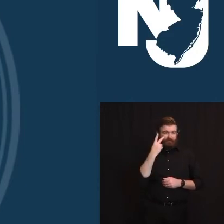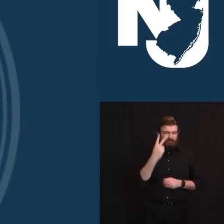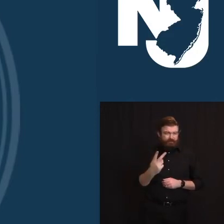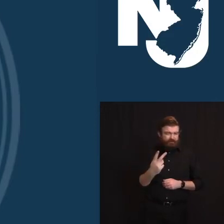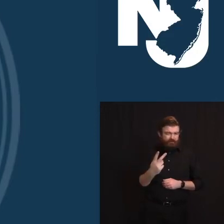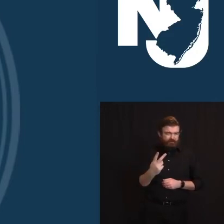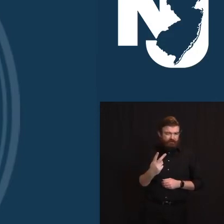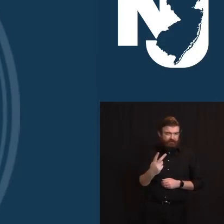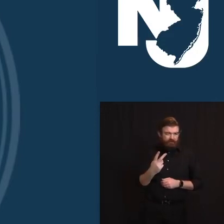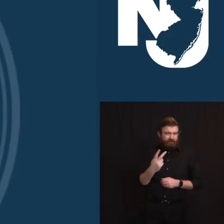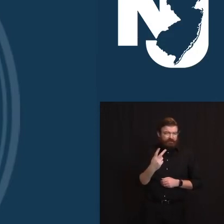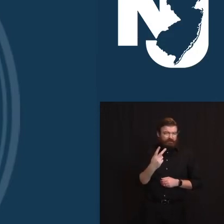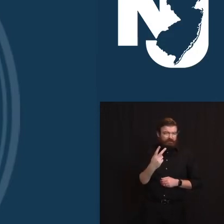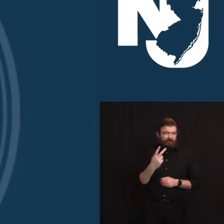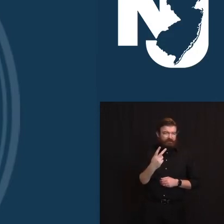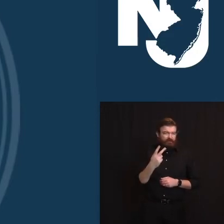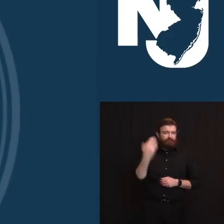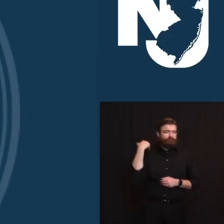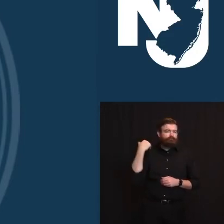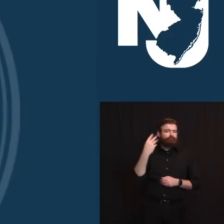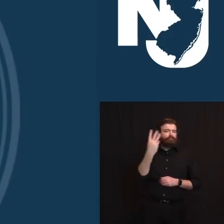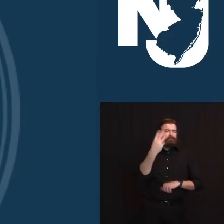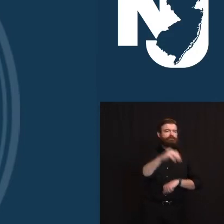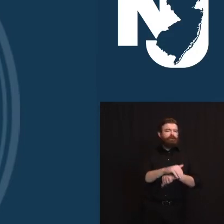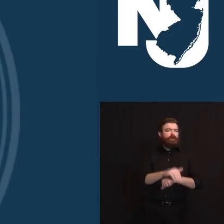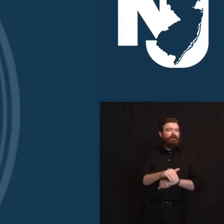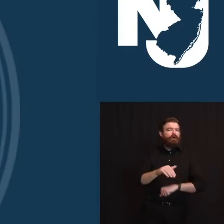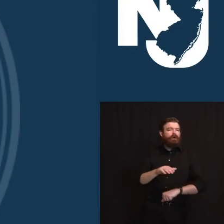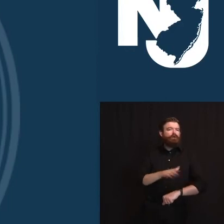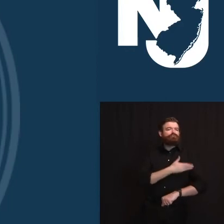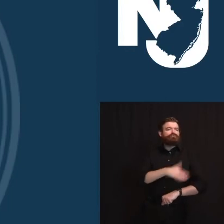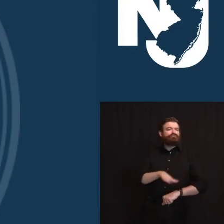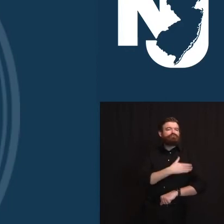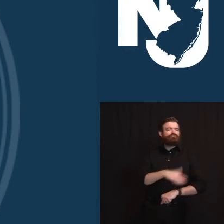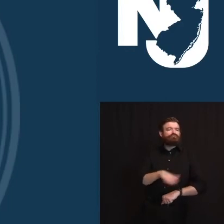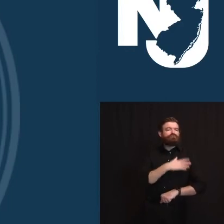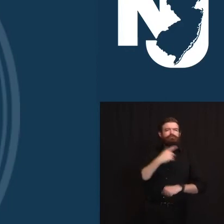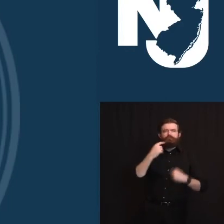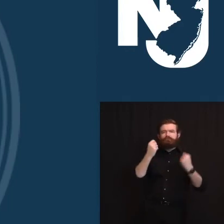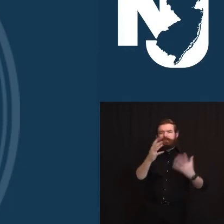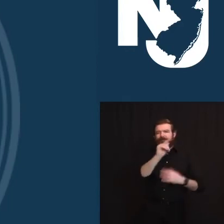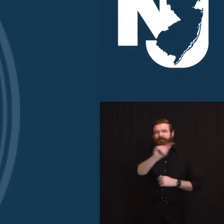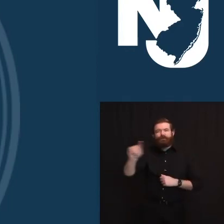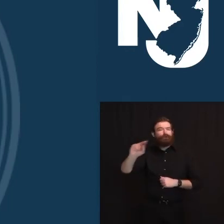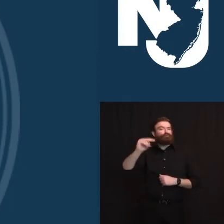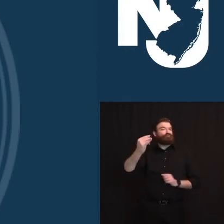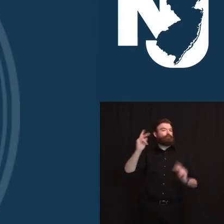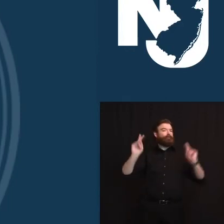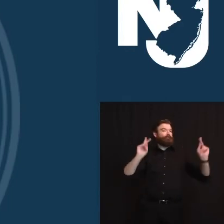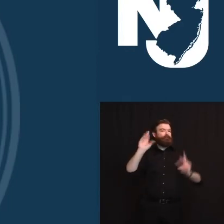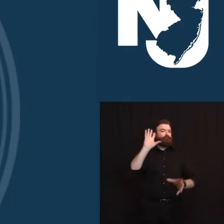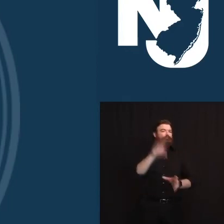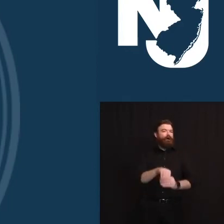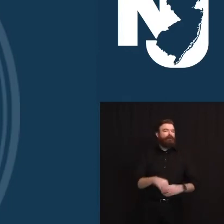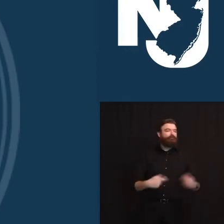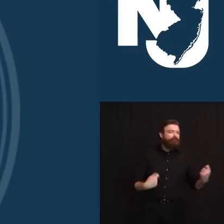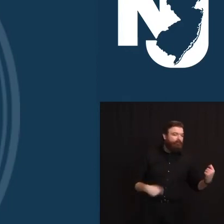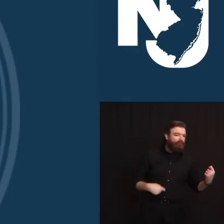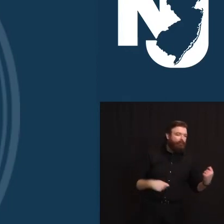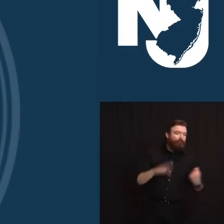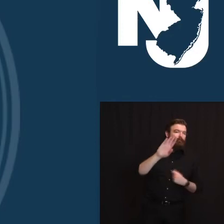America on Wednesday night, it was oozing of Jersey. None other than Bruce Springsteen kicked off the concert at night. He was joined later by